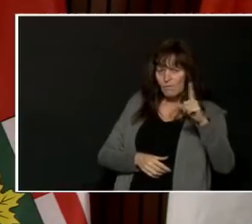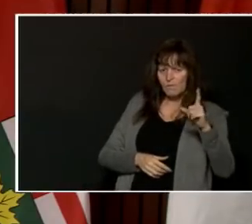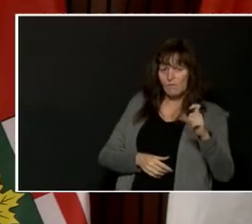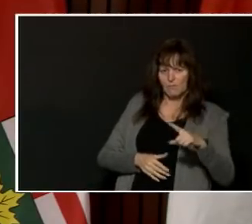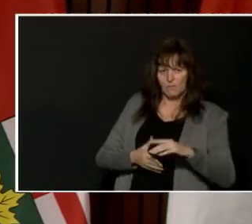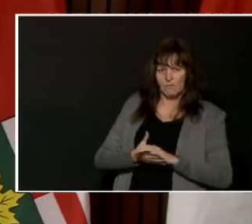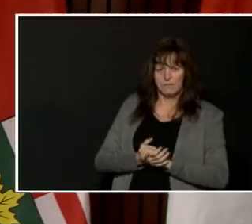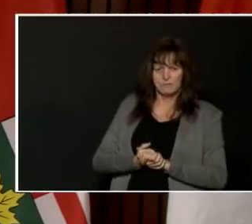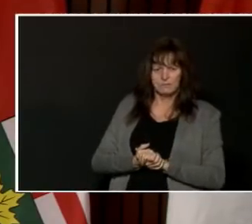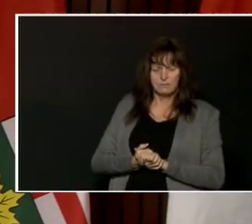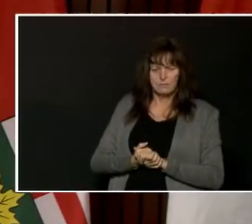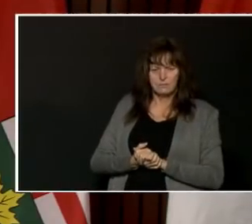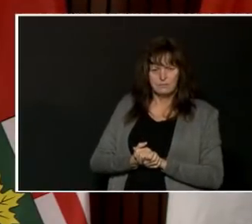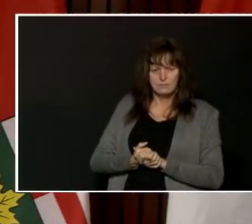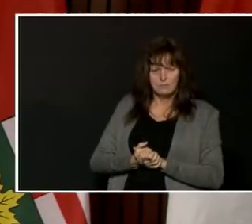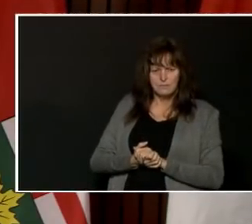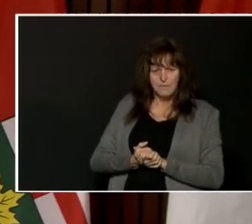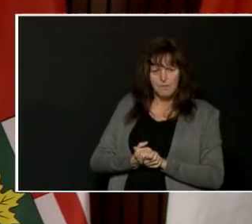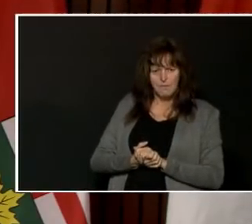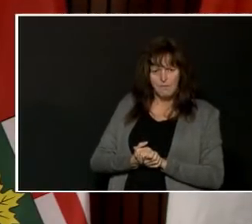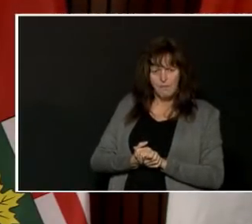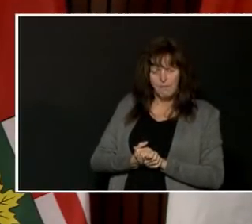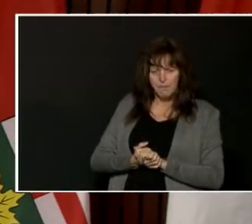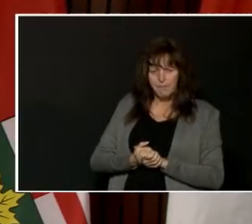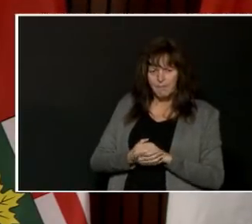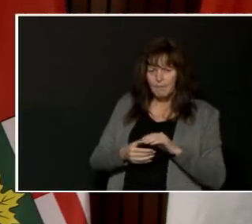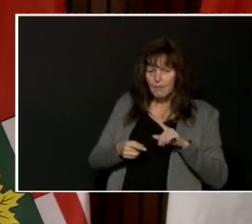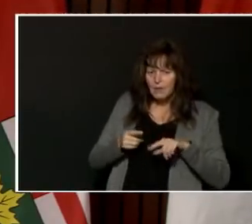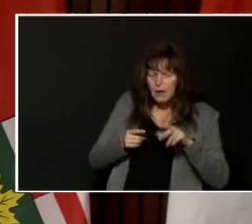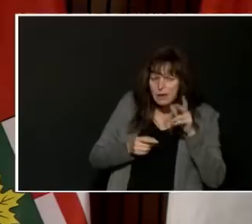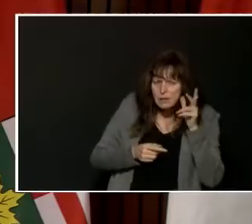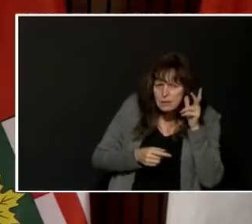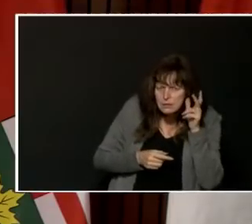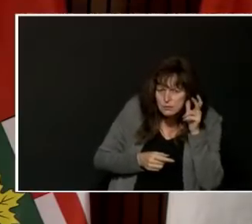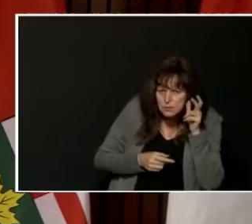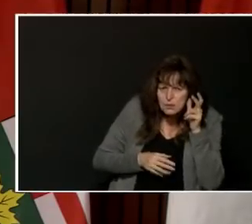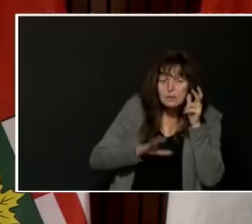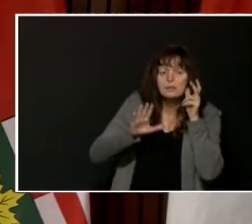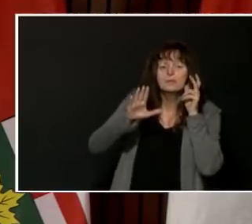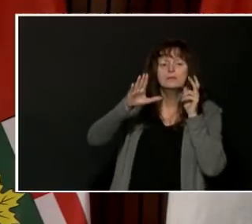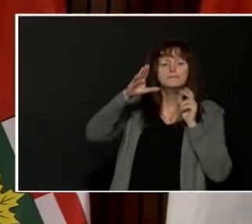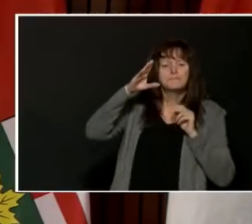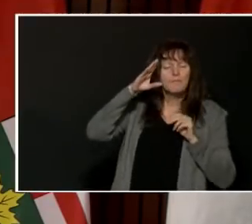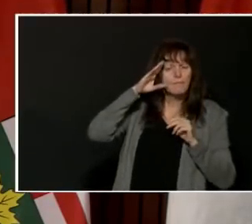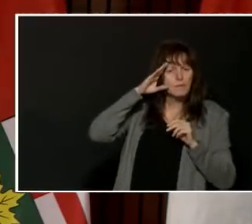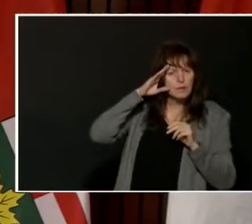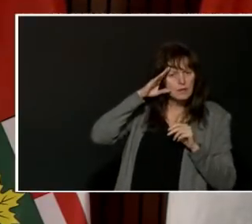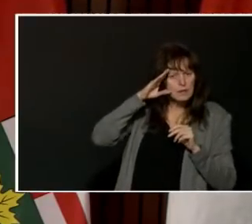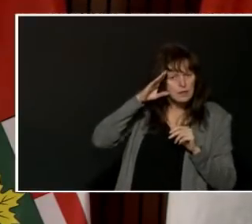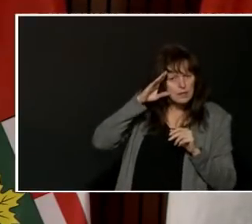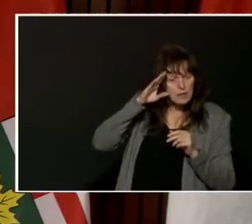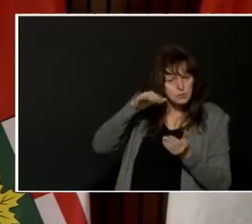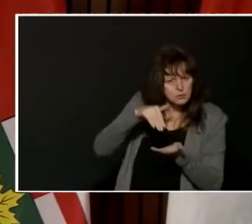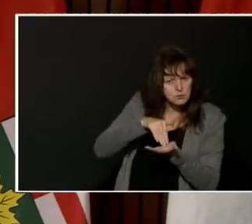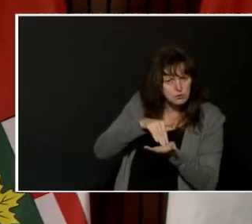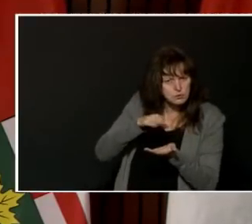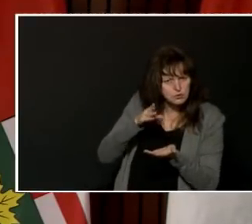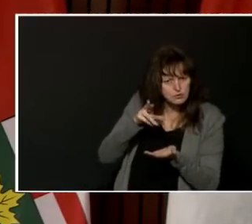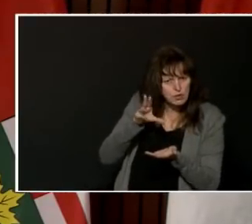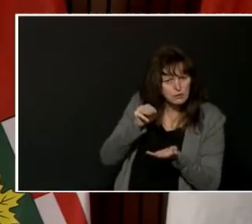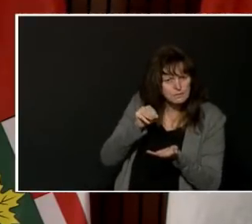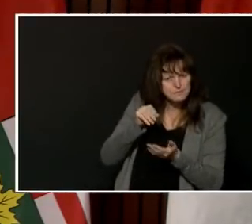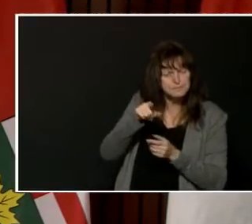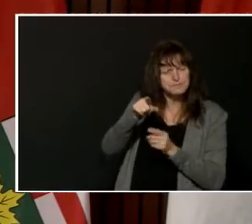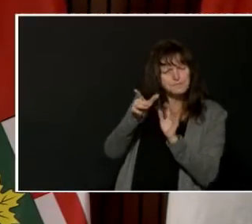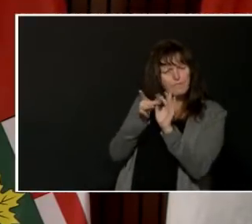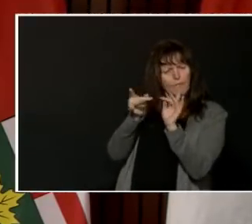Yeah, please go ahead. Hi, Professor Brown. You said you don't believe the evidence shows Omicron is less severe, yet the Public